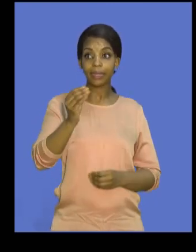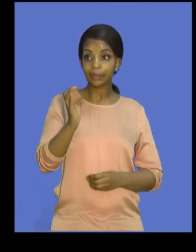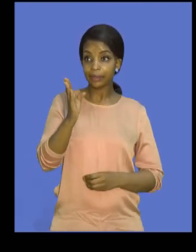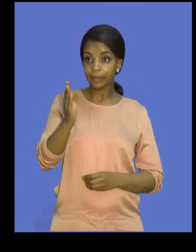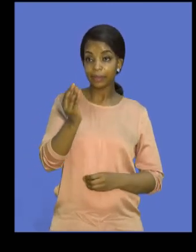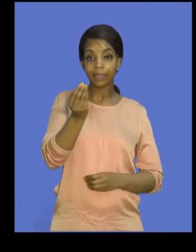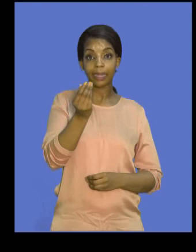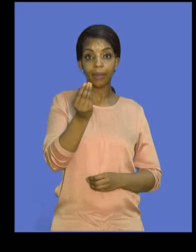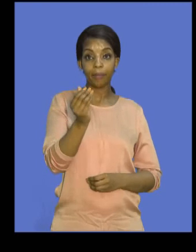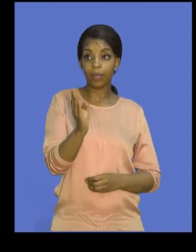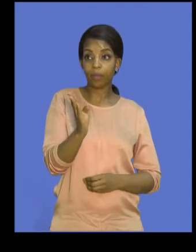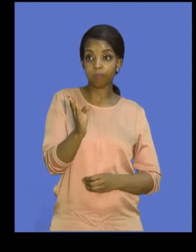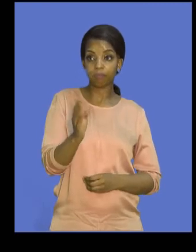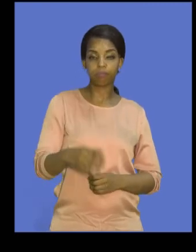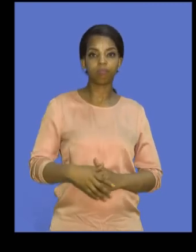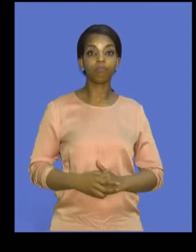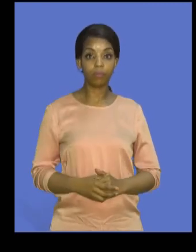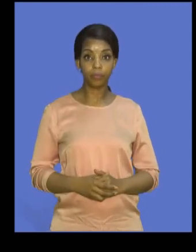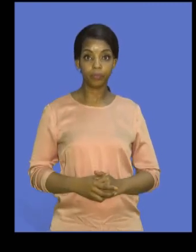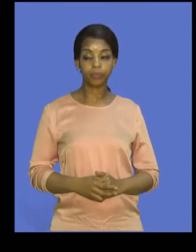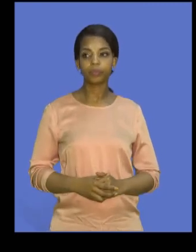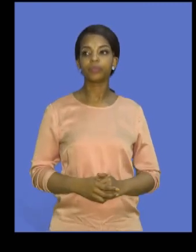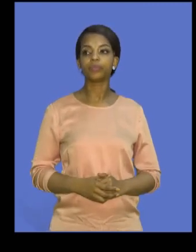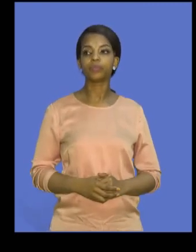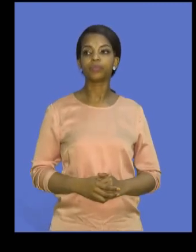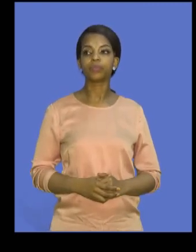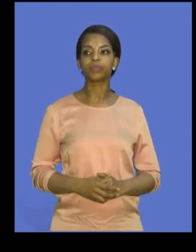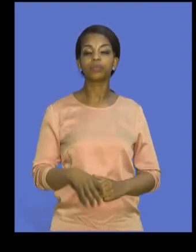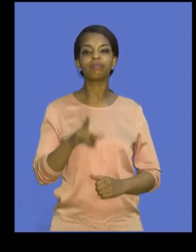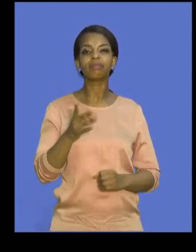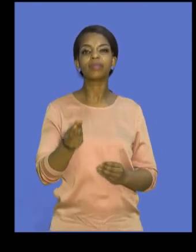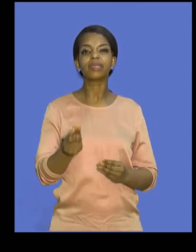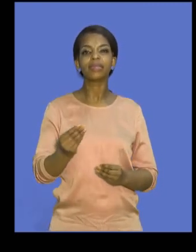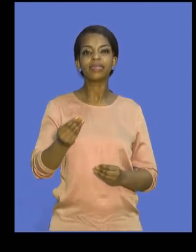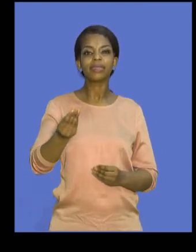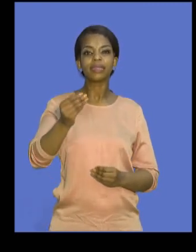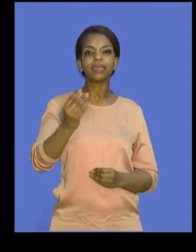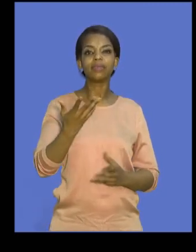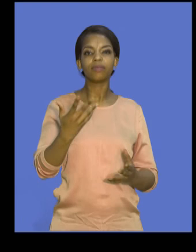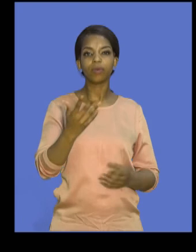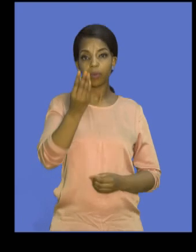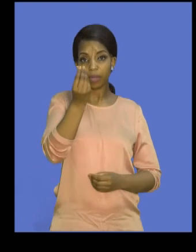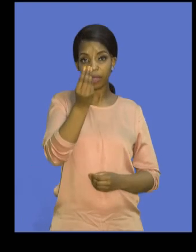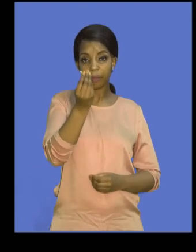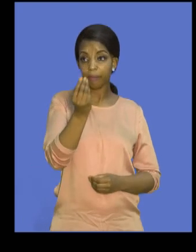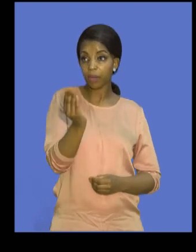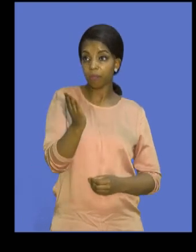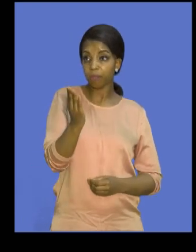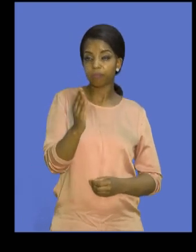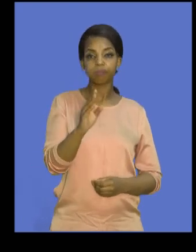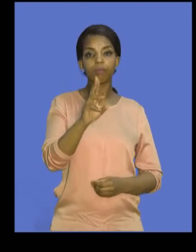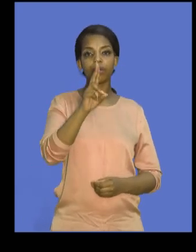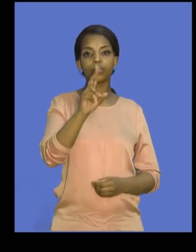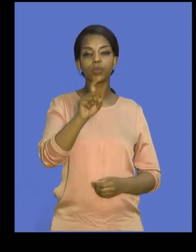here, right? So the interest of the amount that we have here, which is our